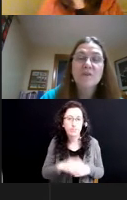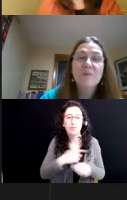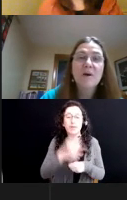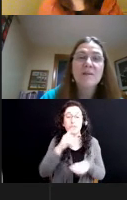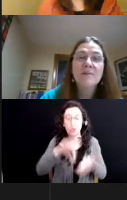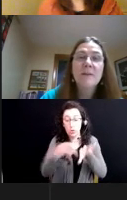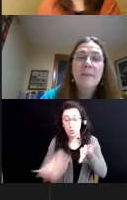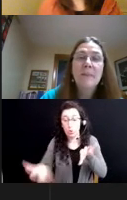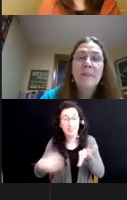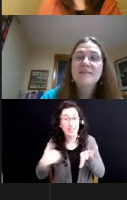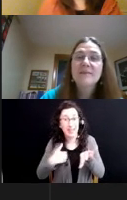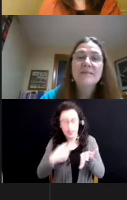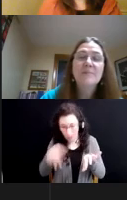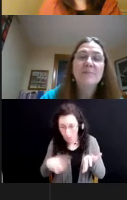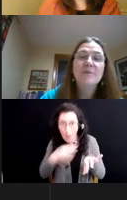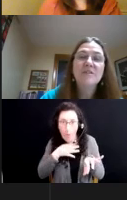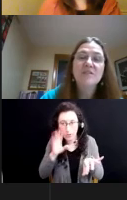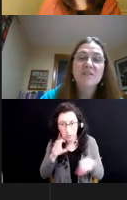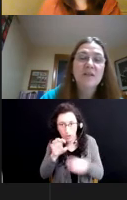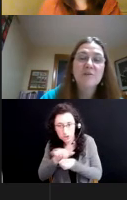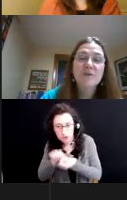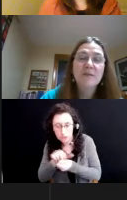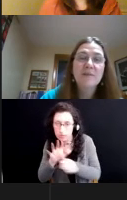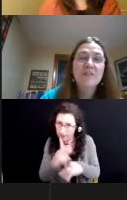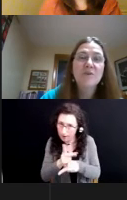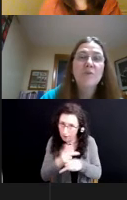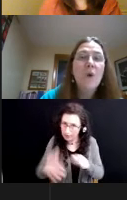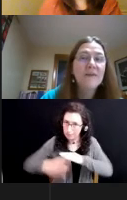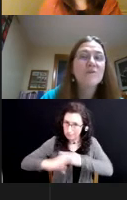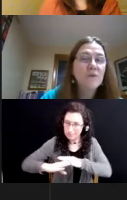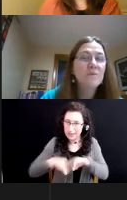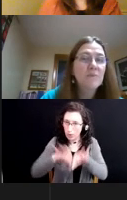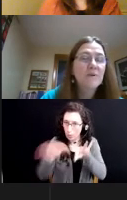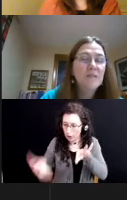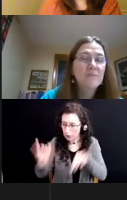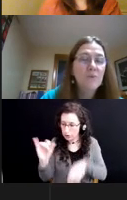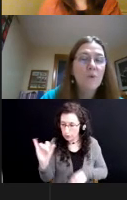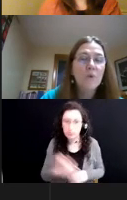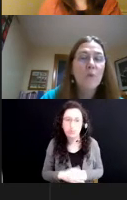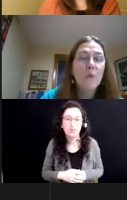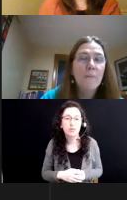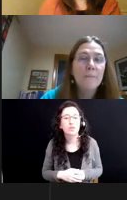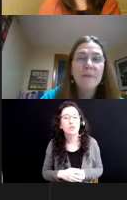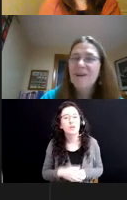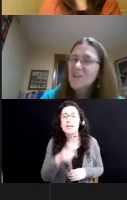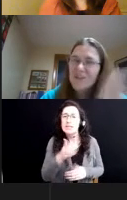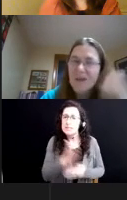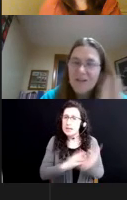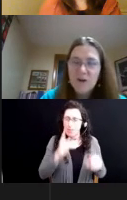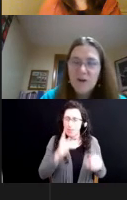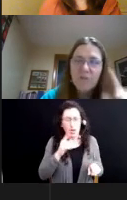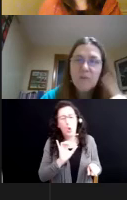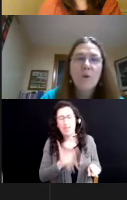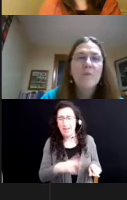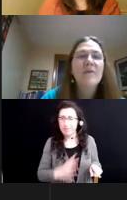They're curious minds. This is something some people think is just a luxury, but let me tell you why it's really important to keep the water warm, and not just the